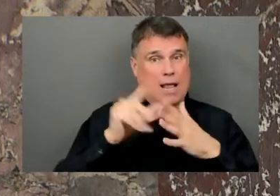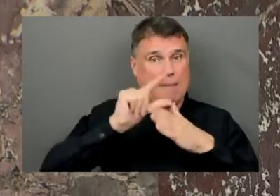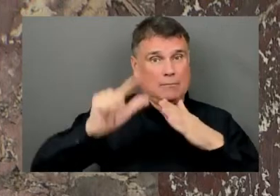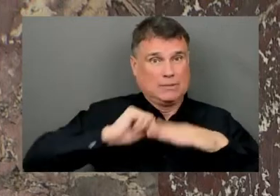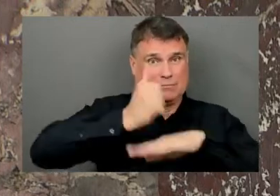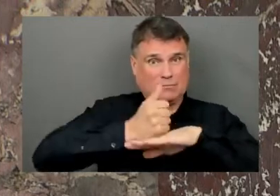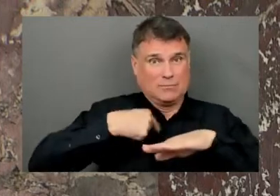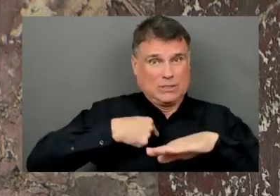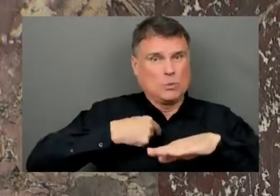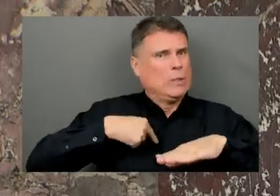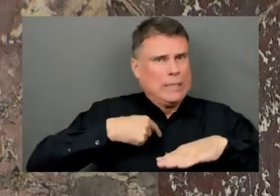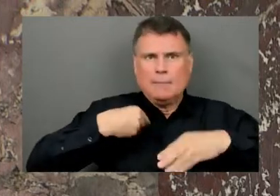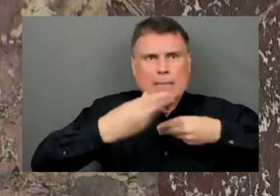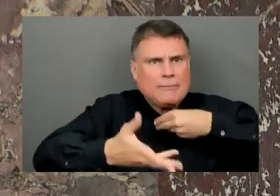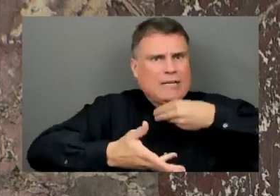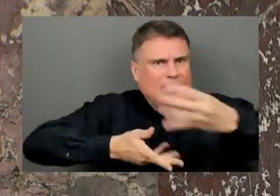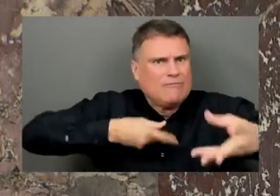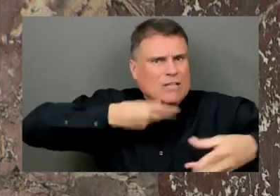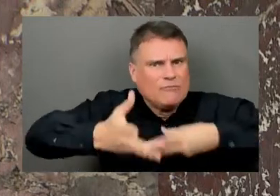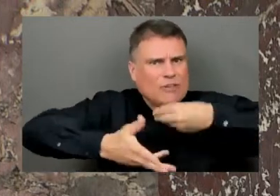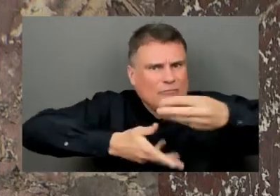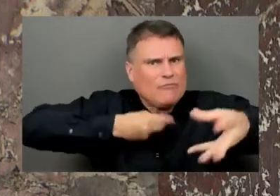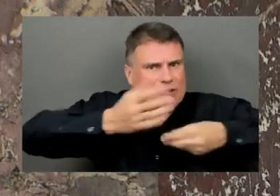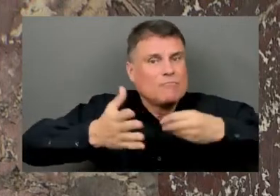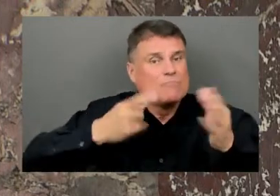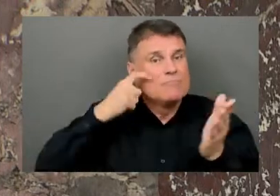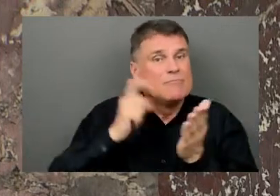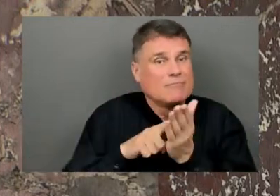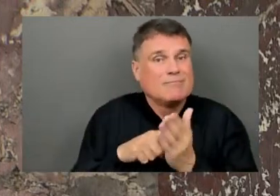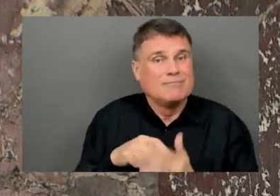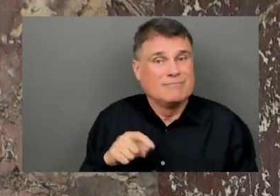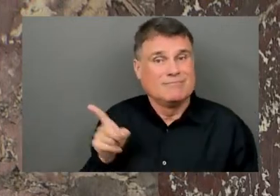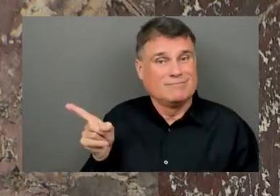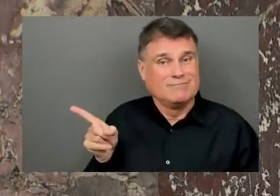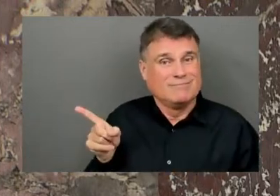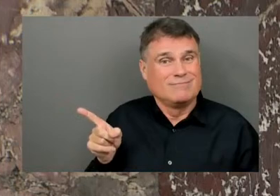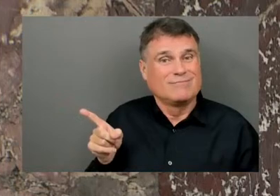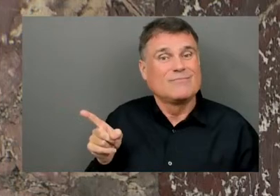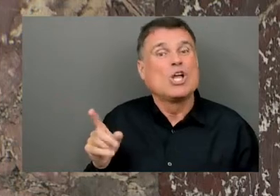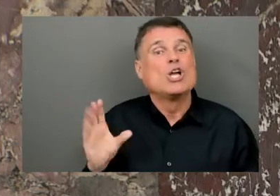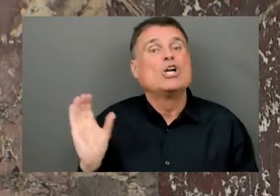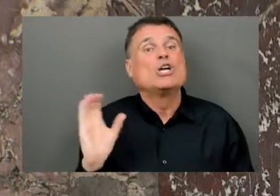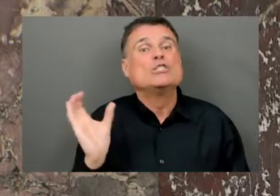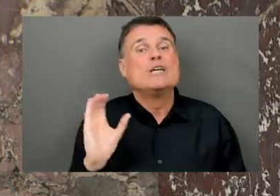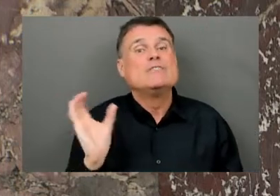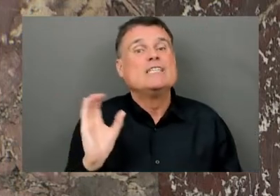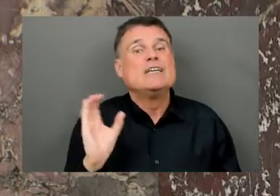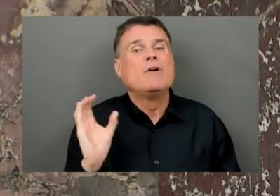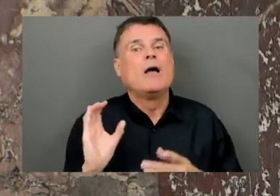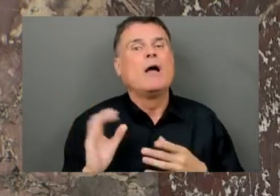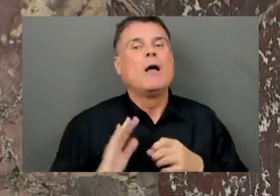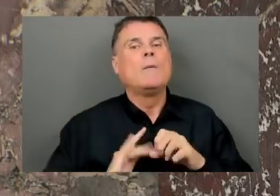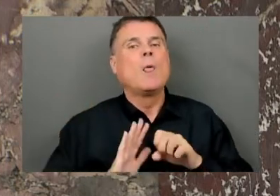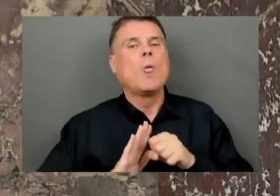changed their position on this issue under pressure from the Conservative Party. Now,